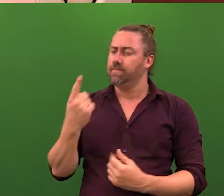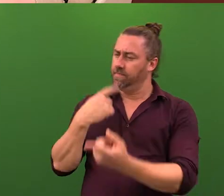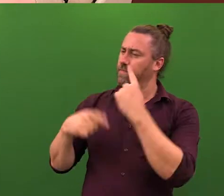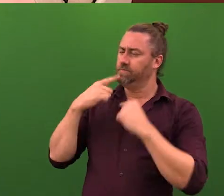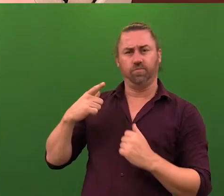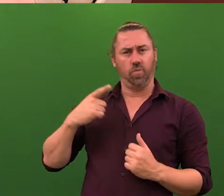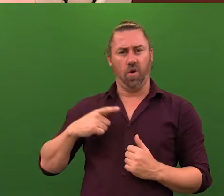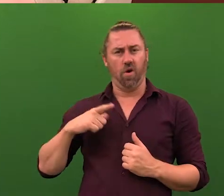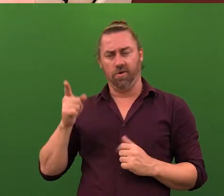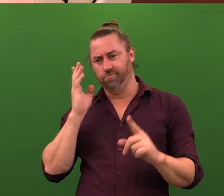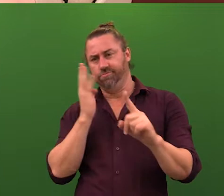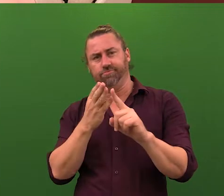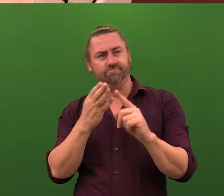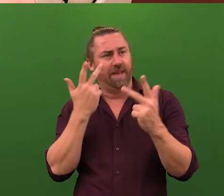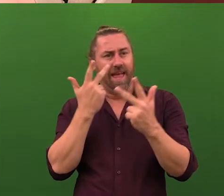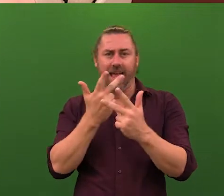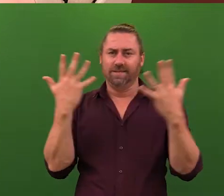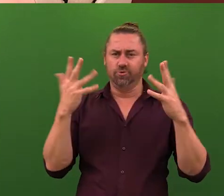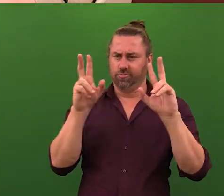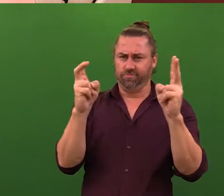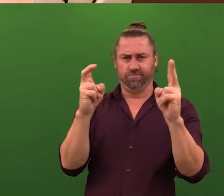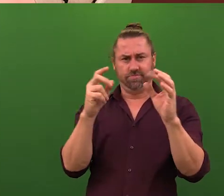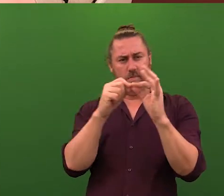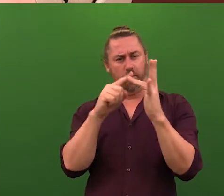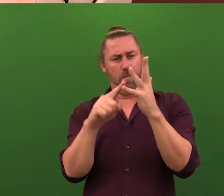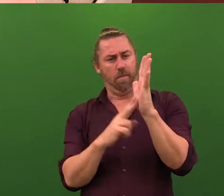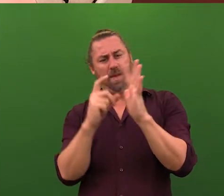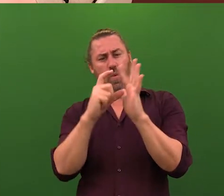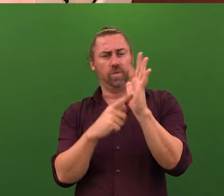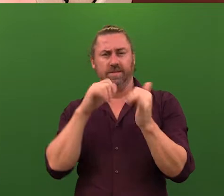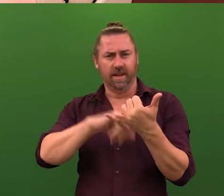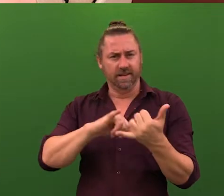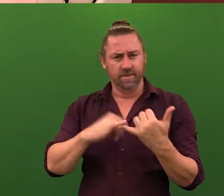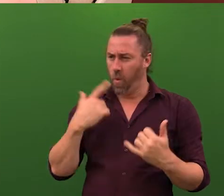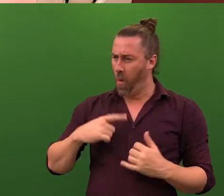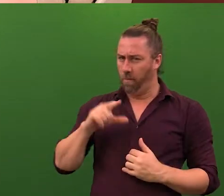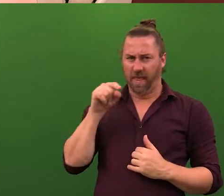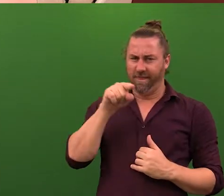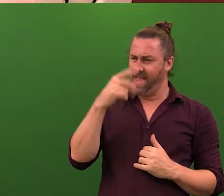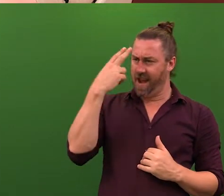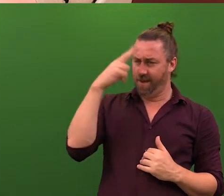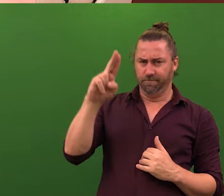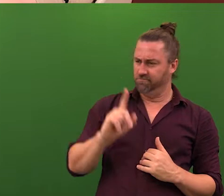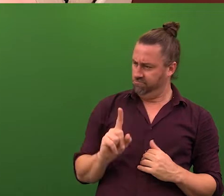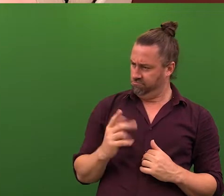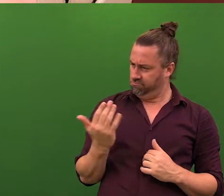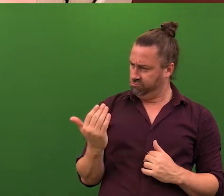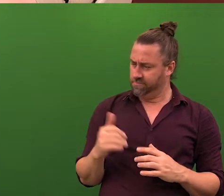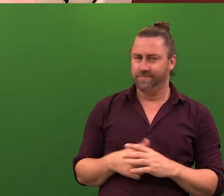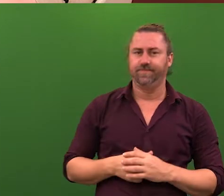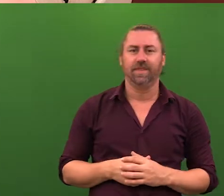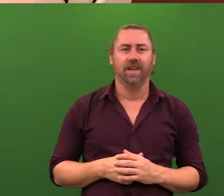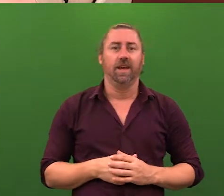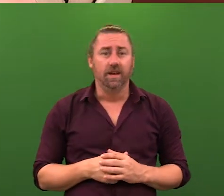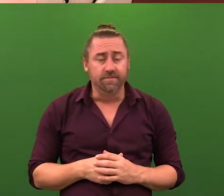bit about why you chose the exhibition title for this exhibition? It's called Boundless. Can you tell us a little bit